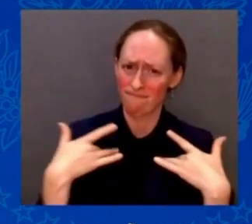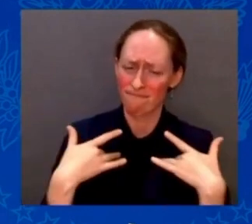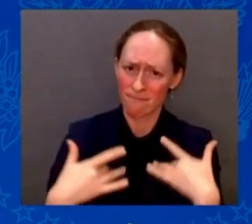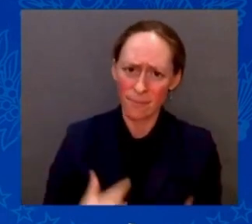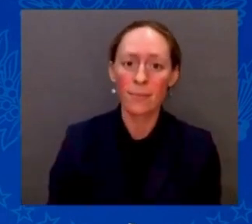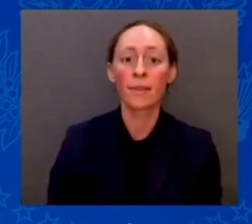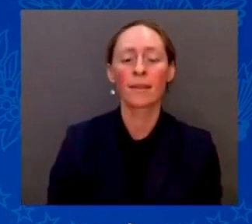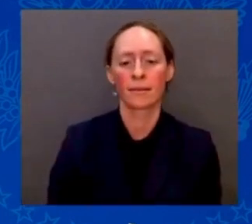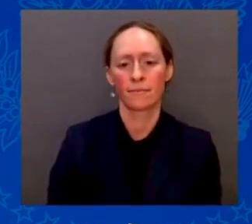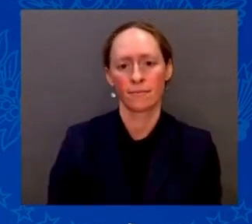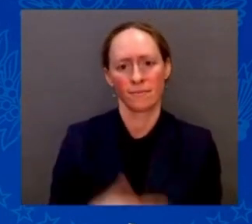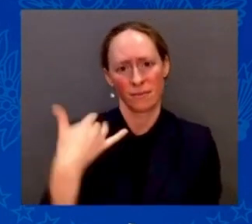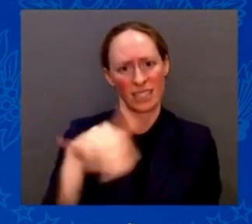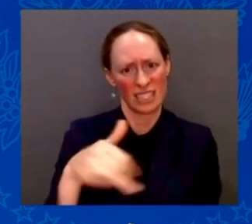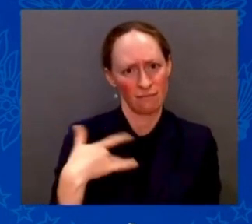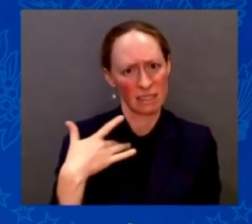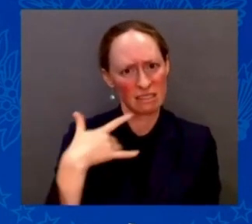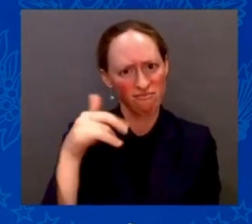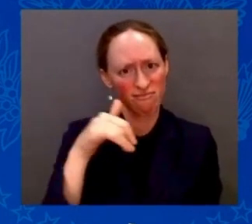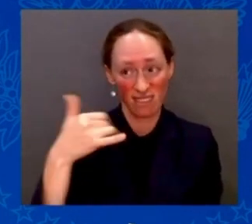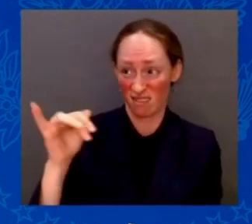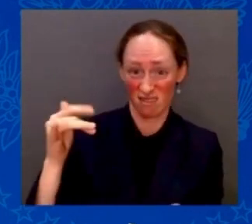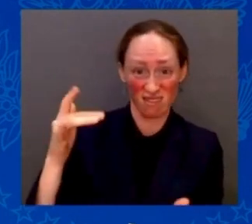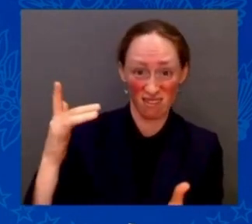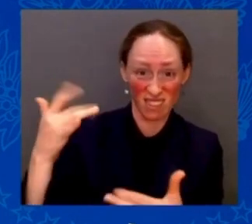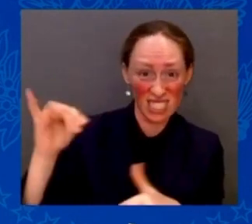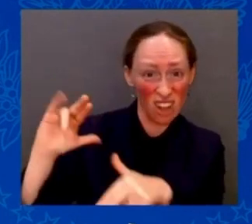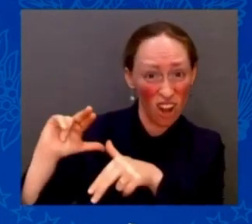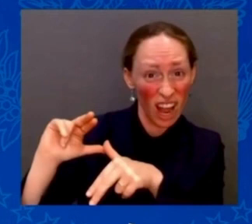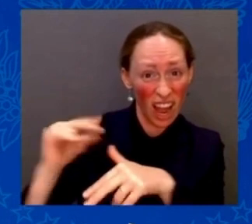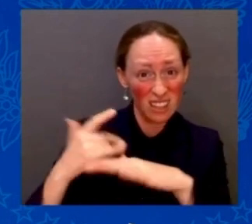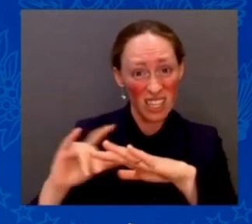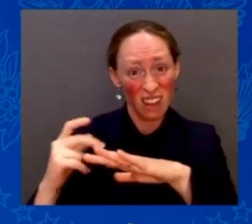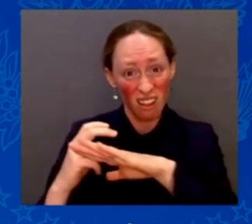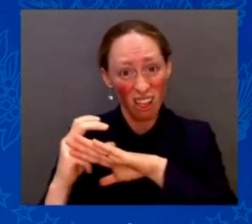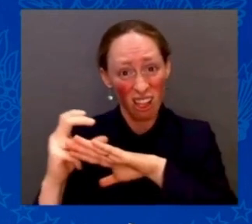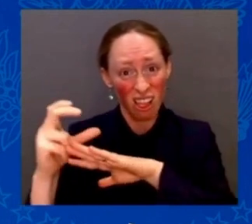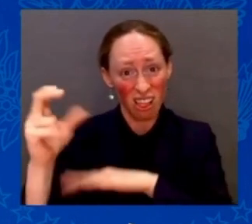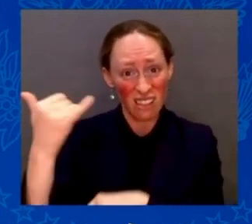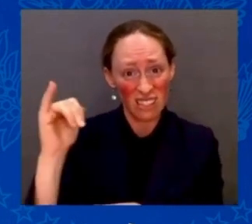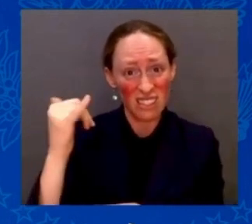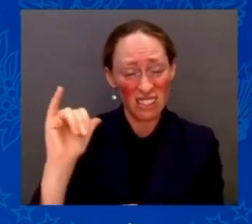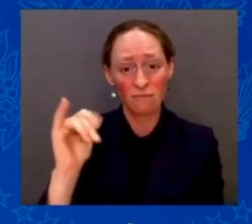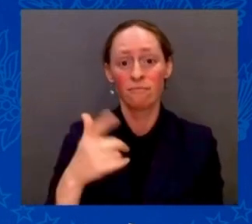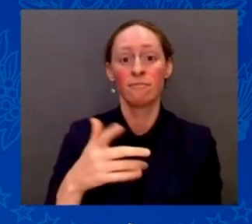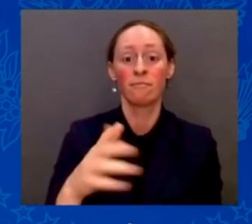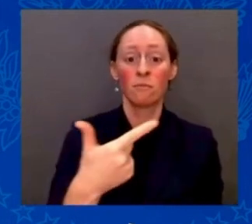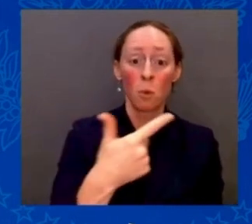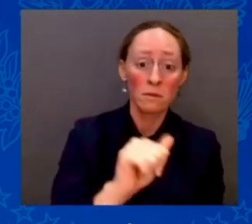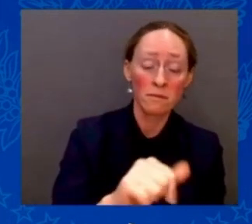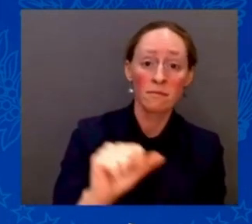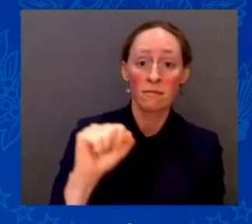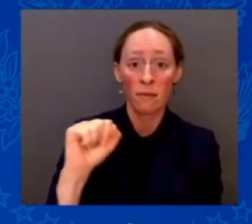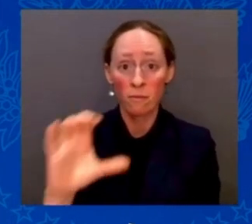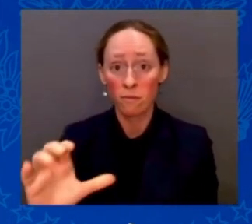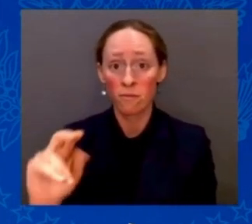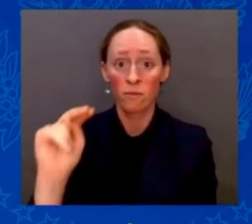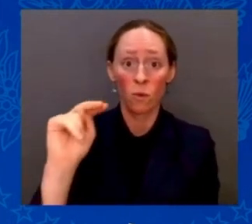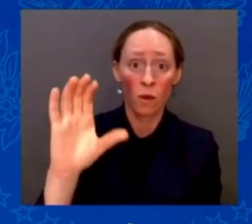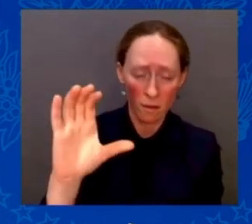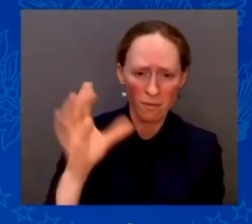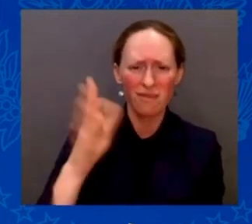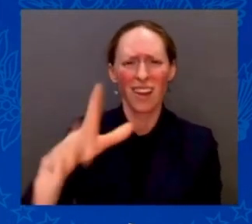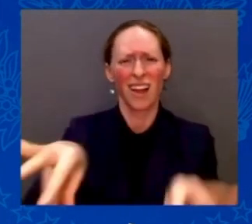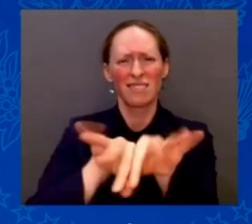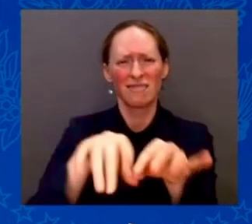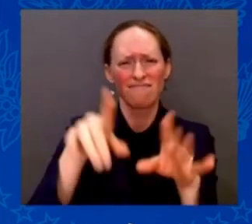Georgia, South Carolina, North Carolina. And we have to remain vigilant, and there's much more to do. I just came